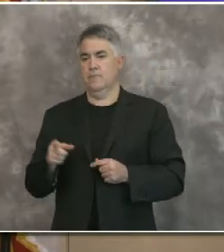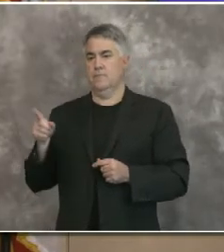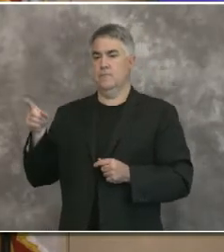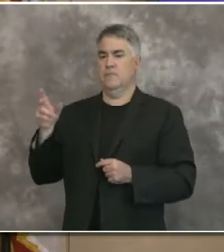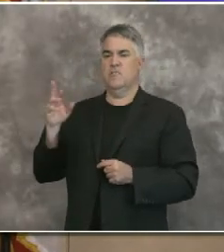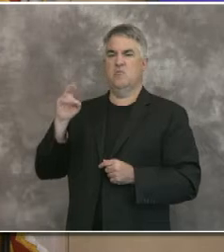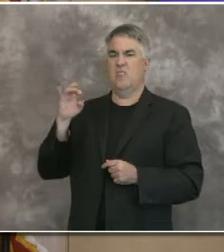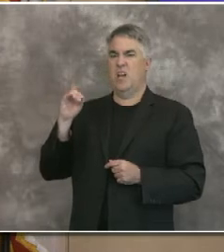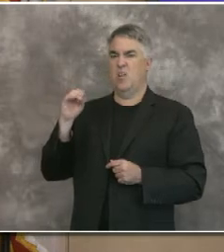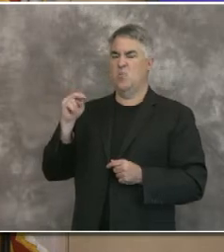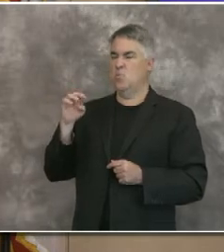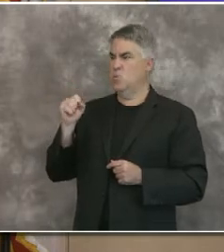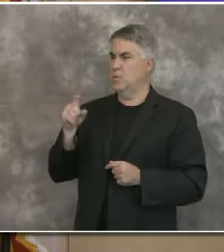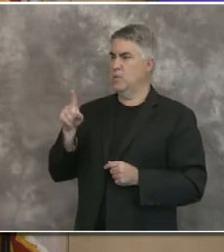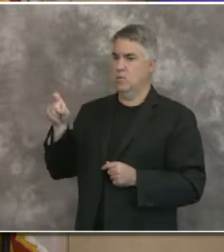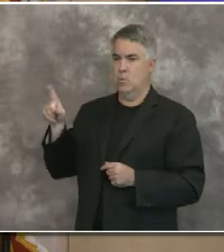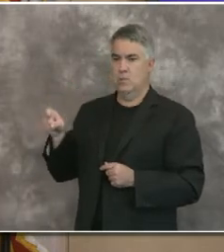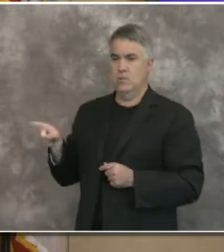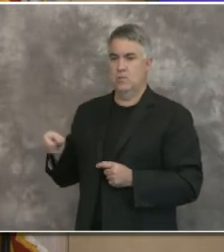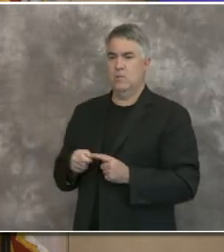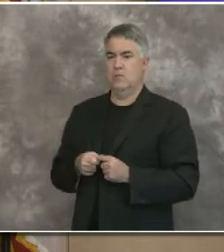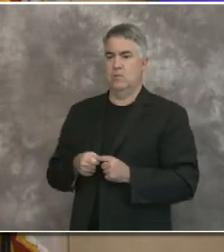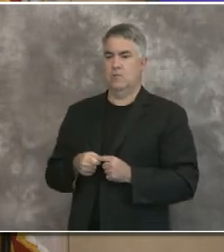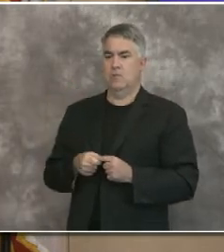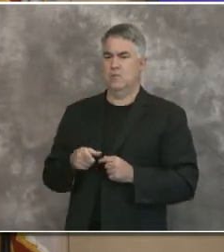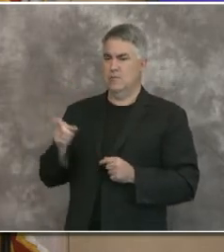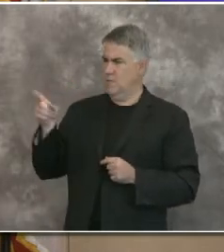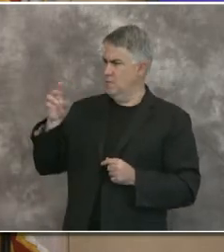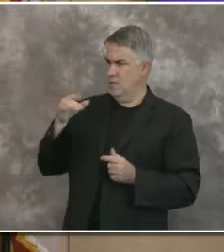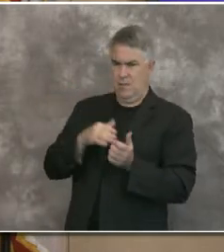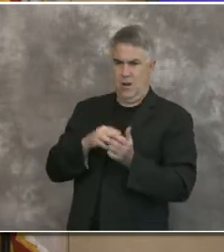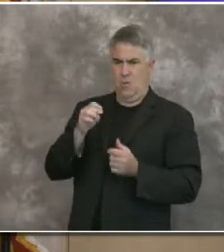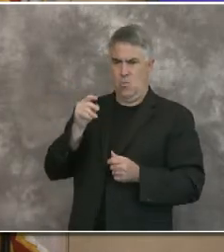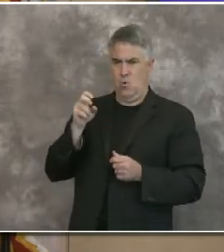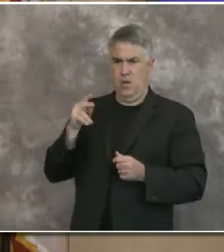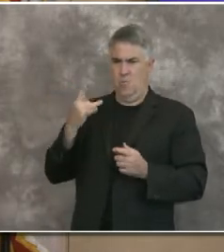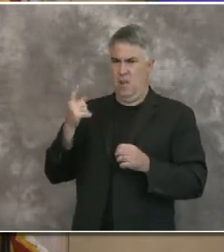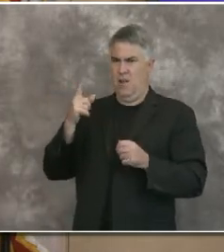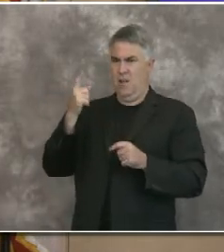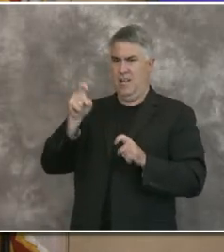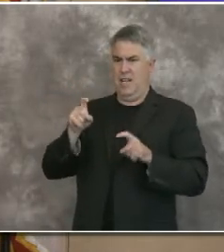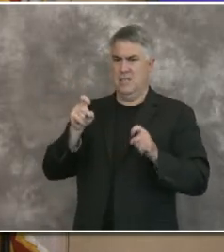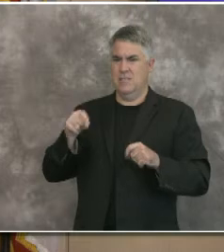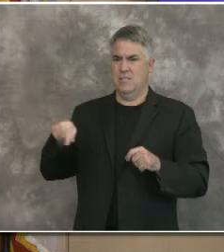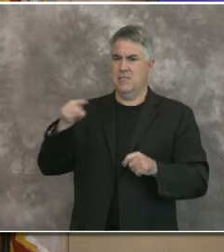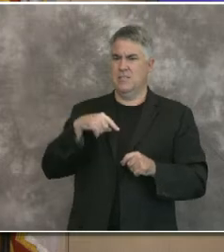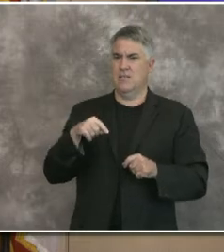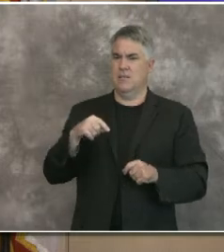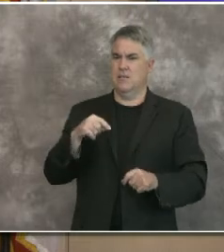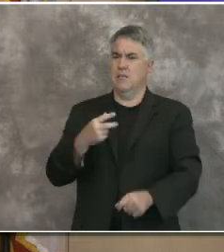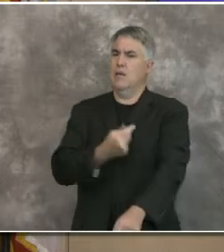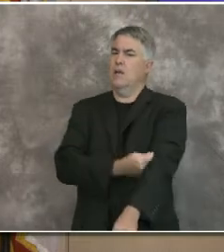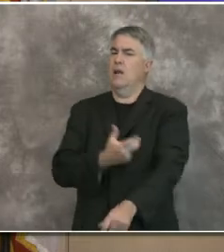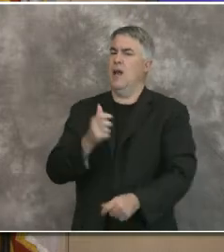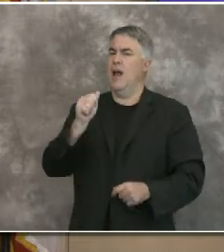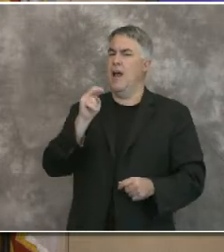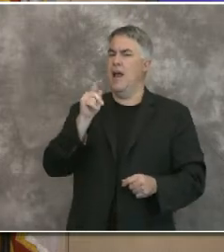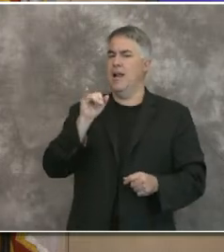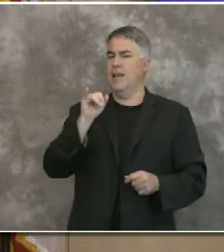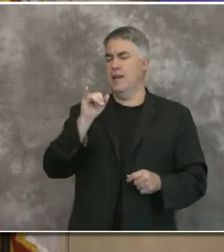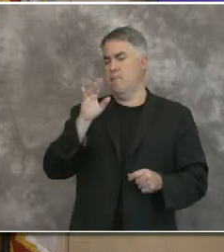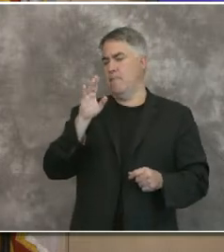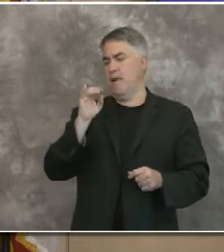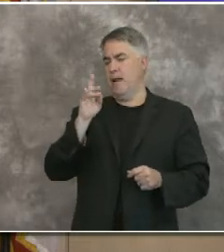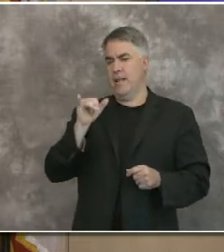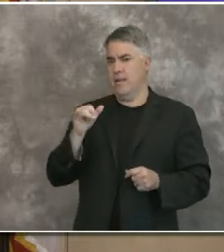Wooten said she would like all of us to be tested for coronavirus. What about antibody testing? Is that available widespread for the public as